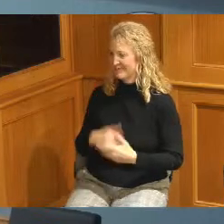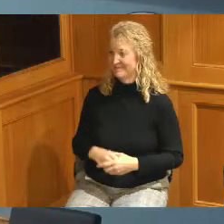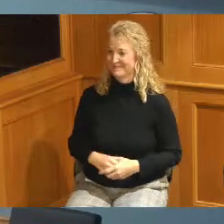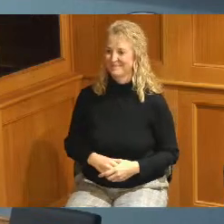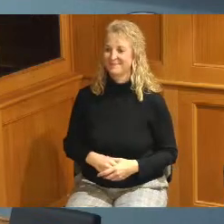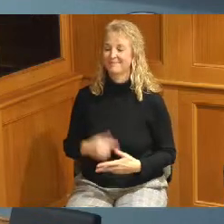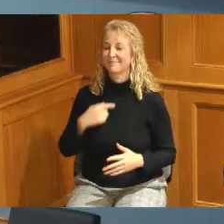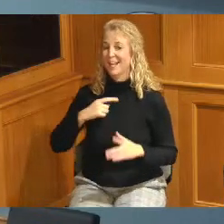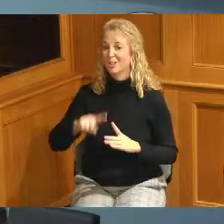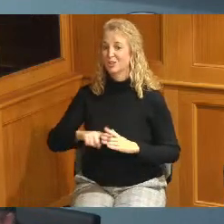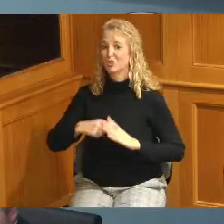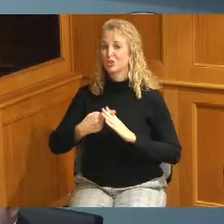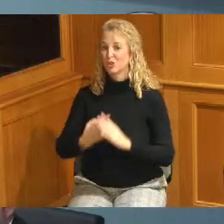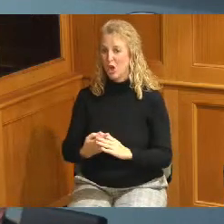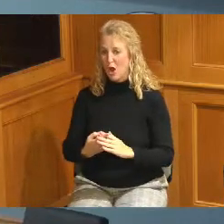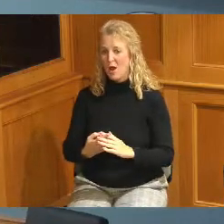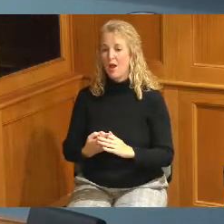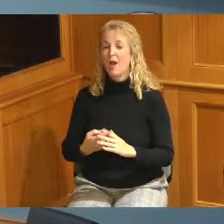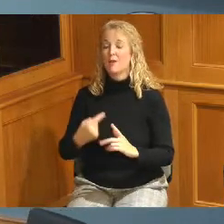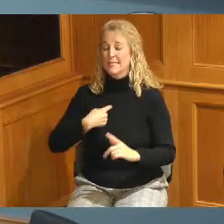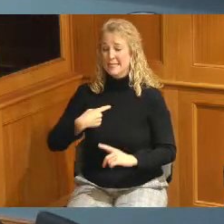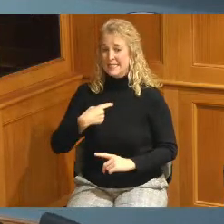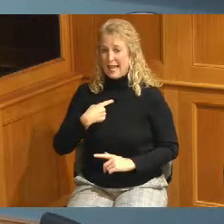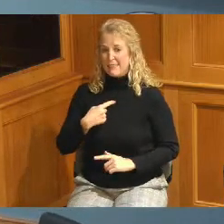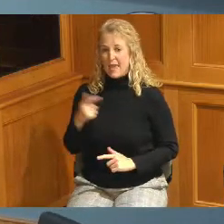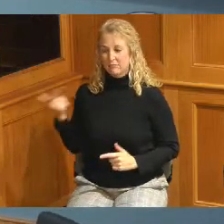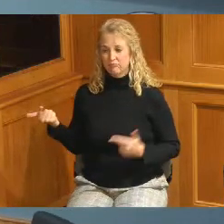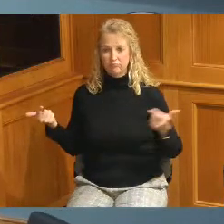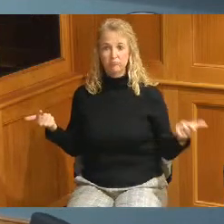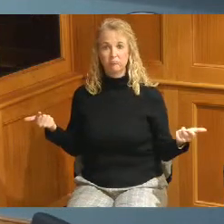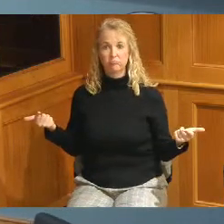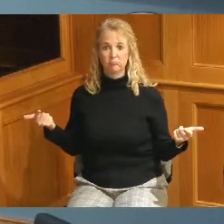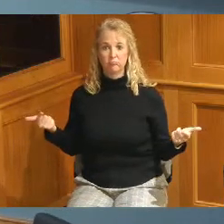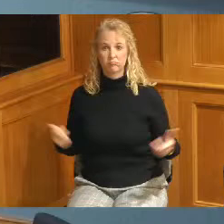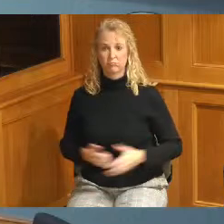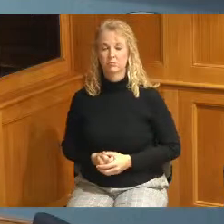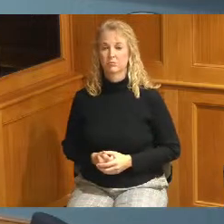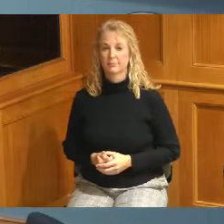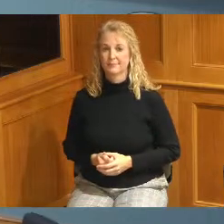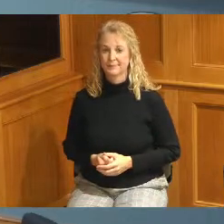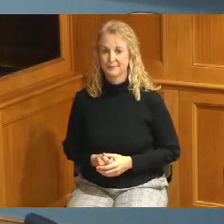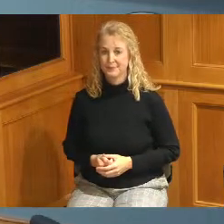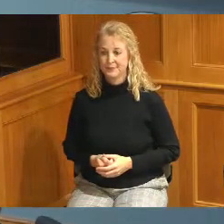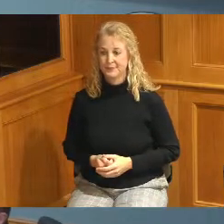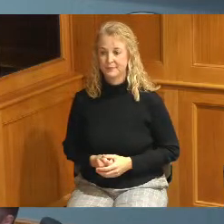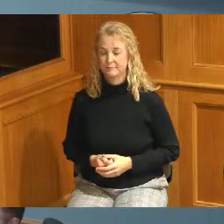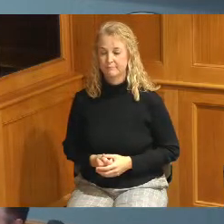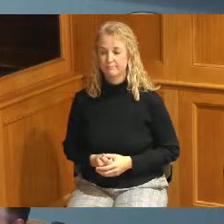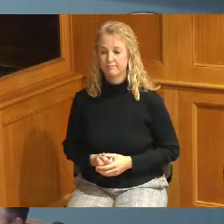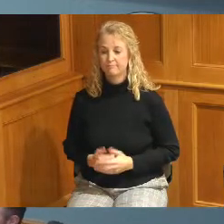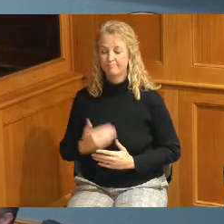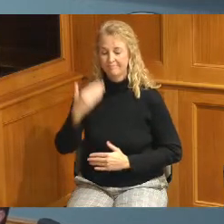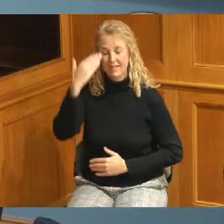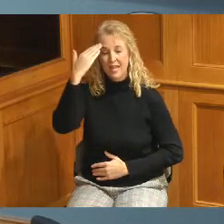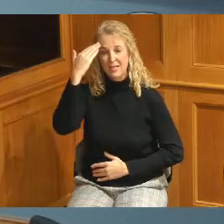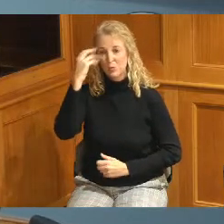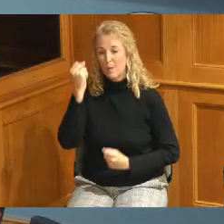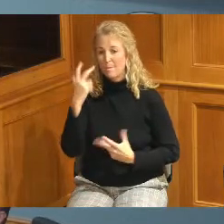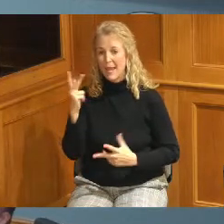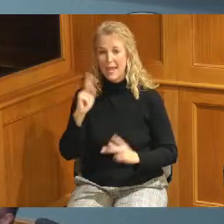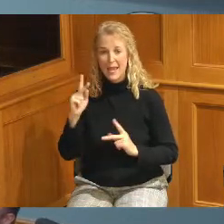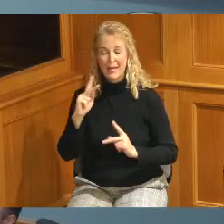I'll start up and then I'll open up to the colleagues. I want to thank everyone that has come forward